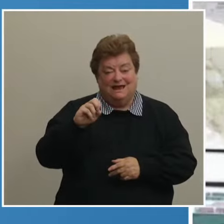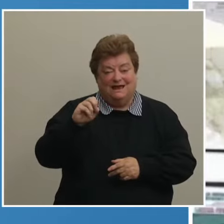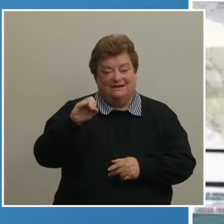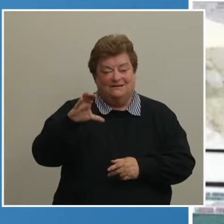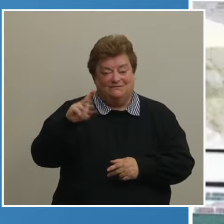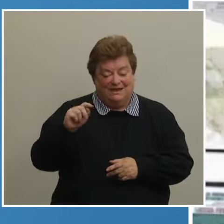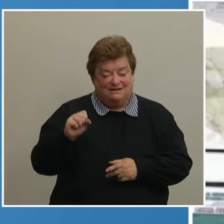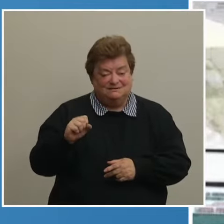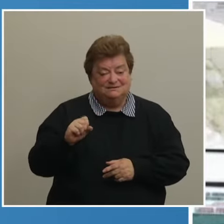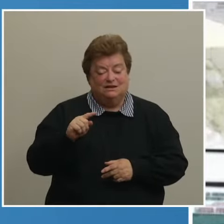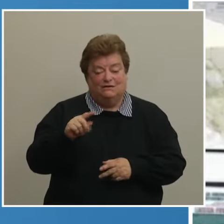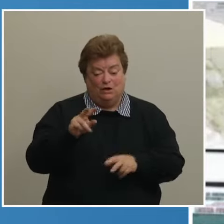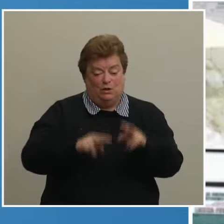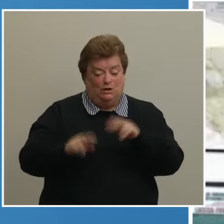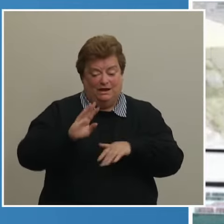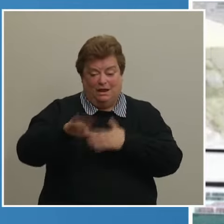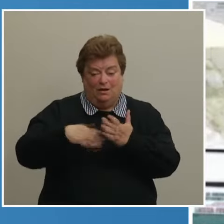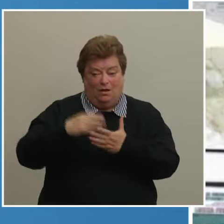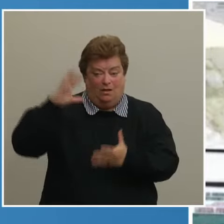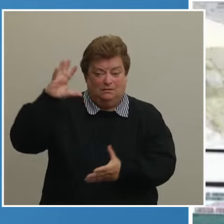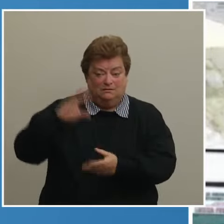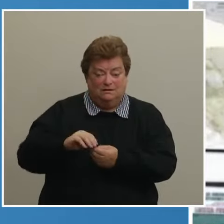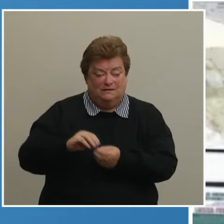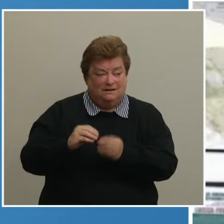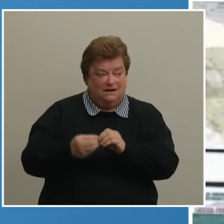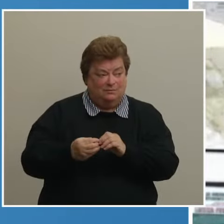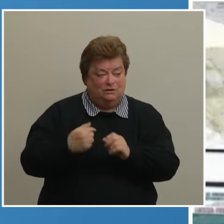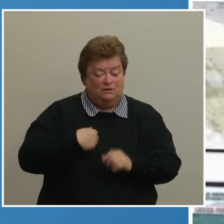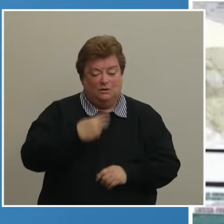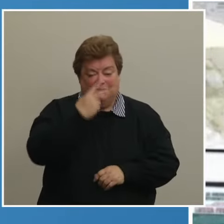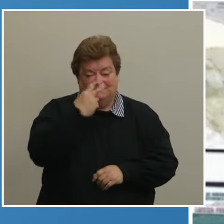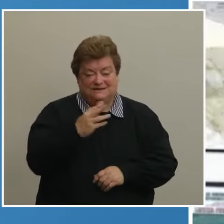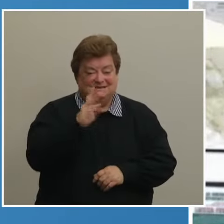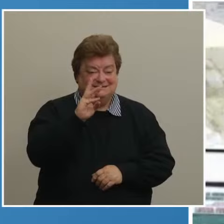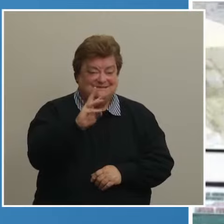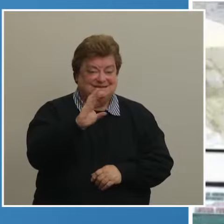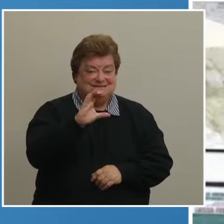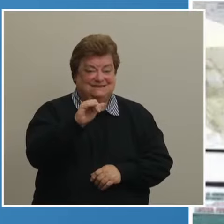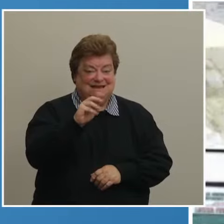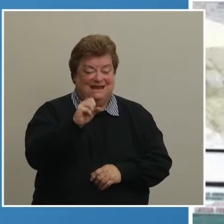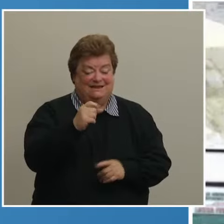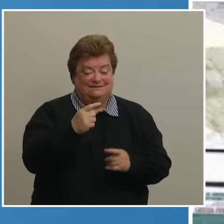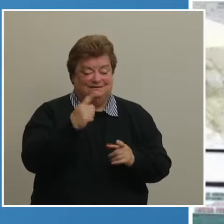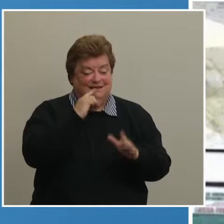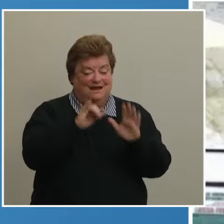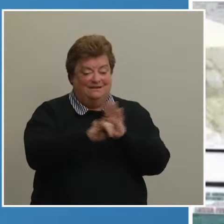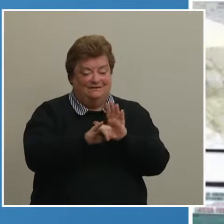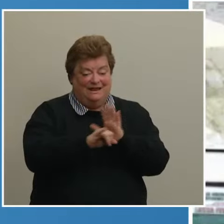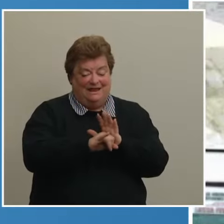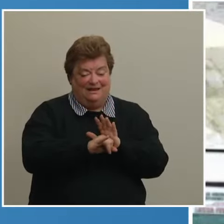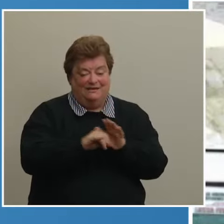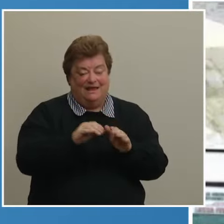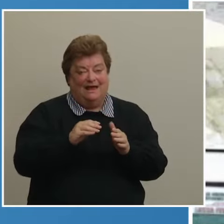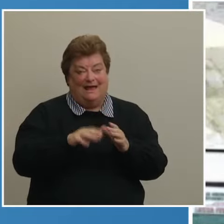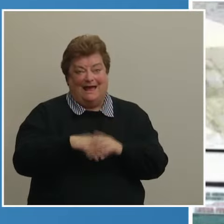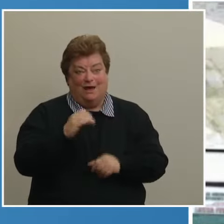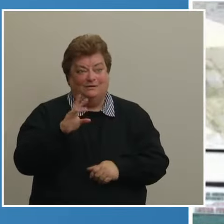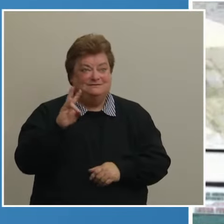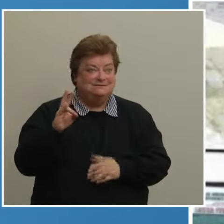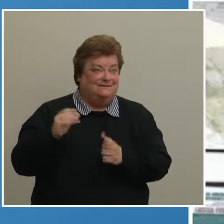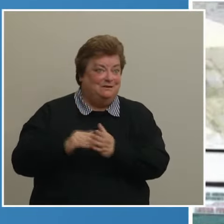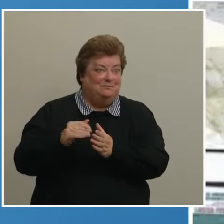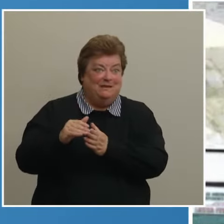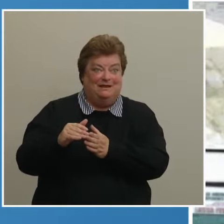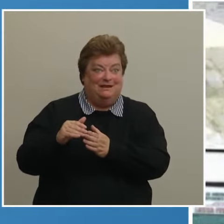look at the overall numbers again, we've seen 6 cases identified in essentially 7 million Americans vaccinated.